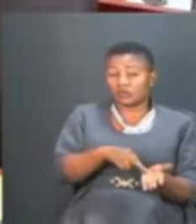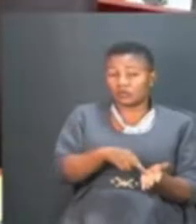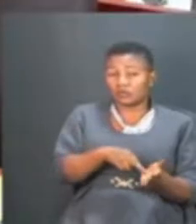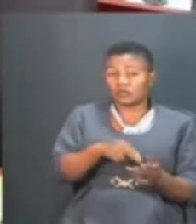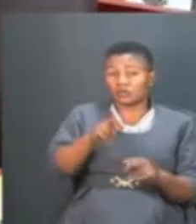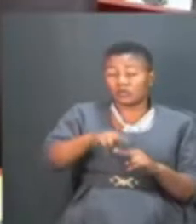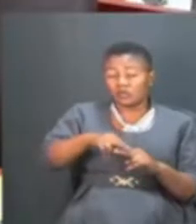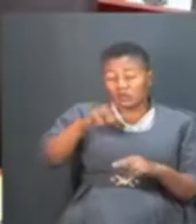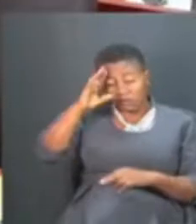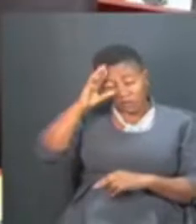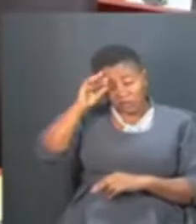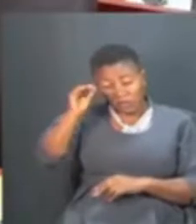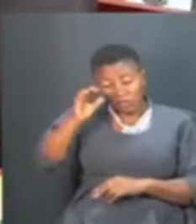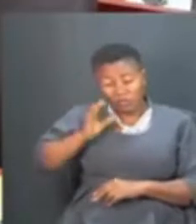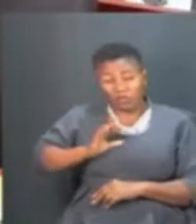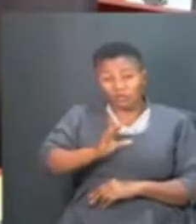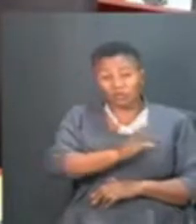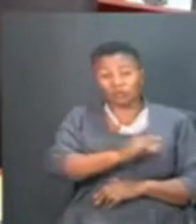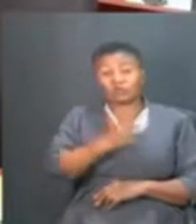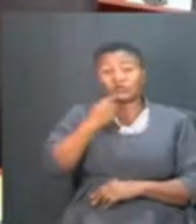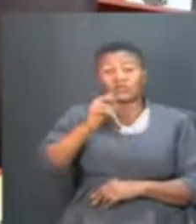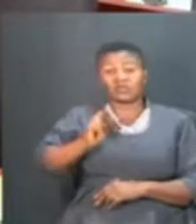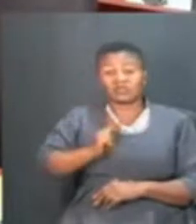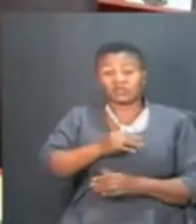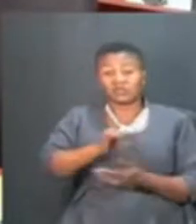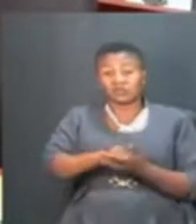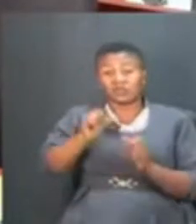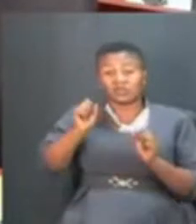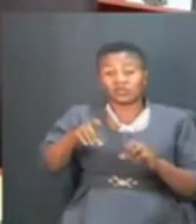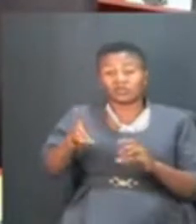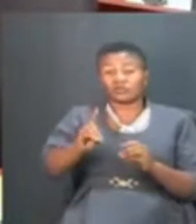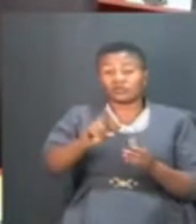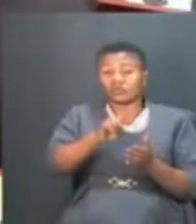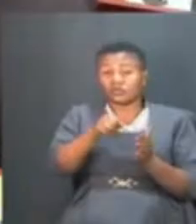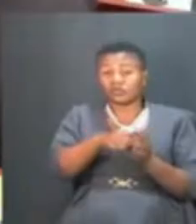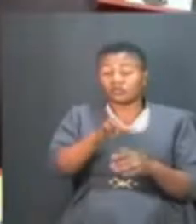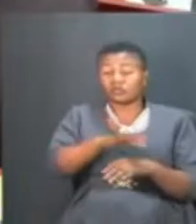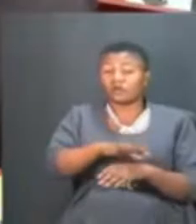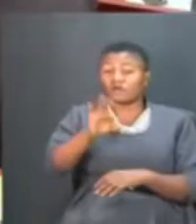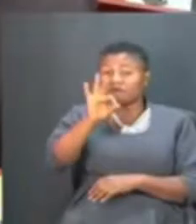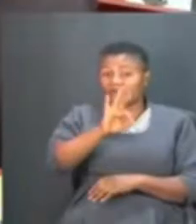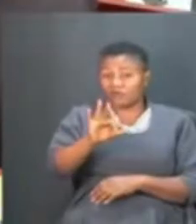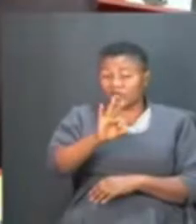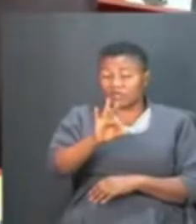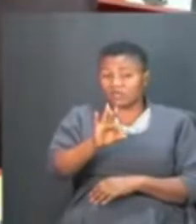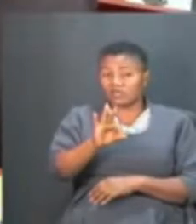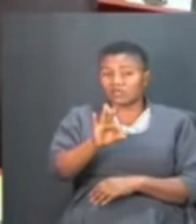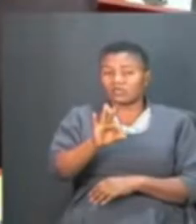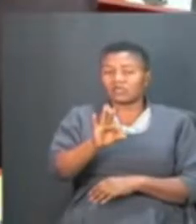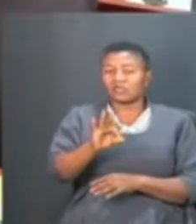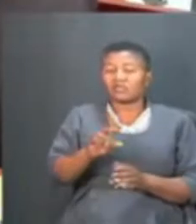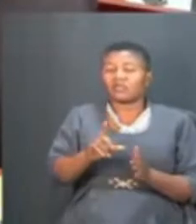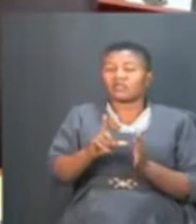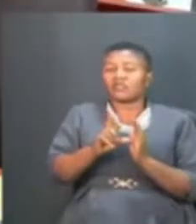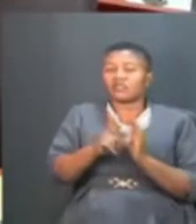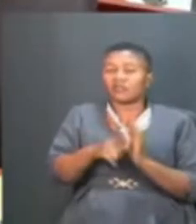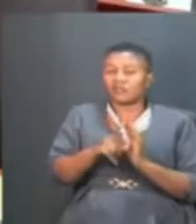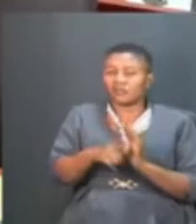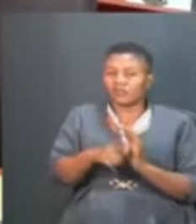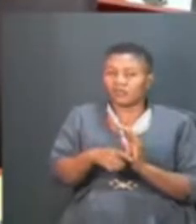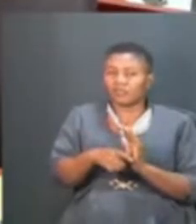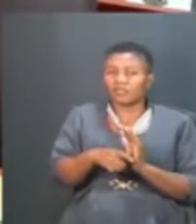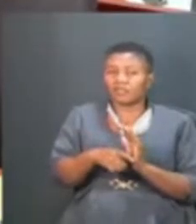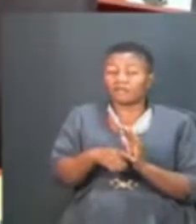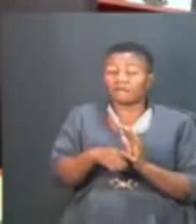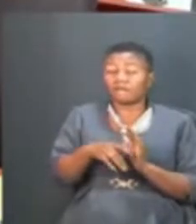me the indication that we could do this on Friday, the Honorable Collins-Dowda. Then, in respect of my own